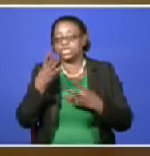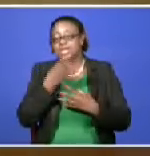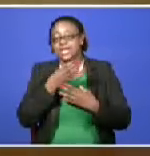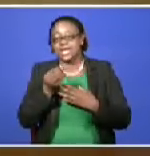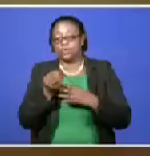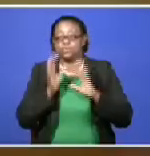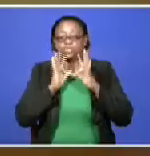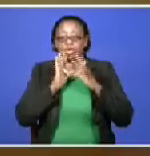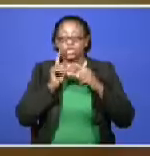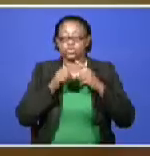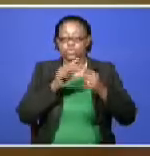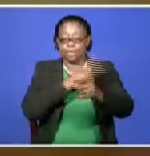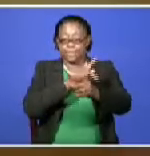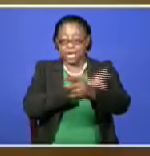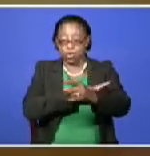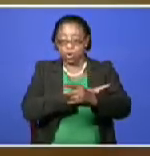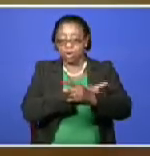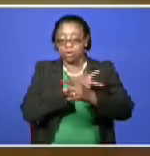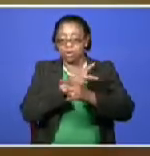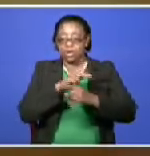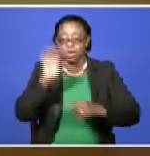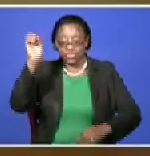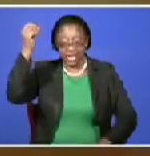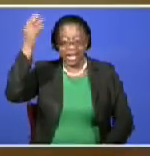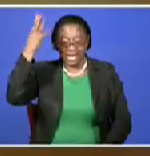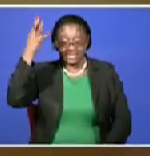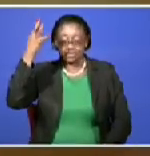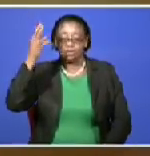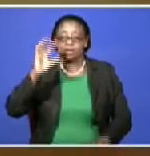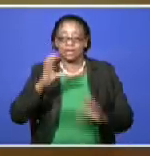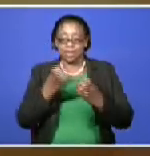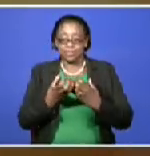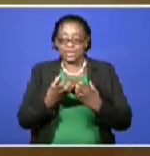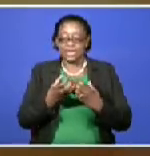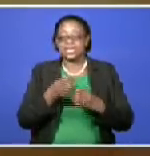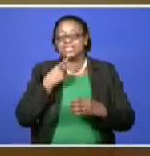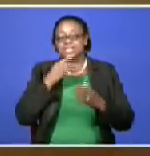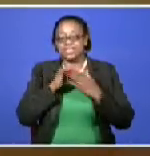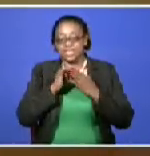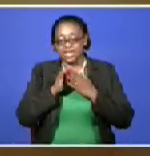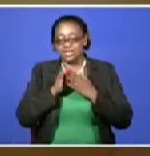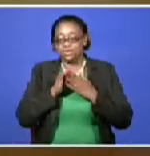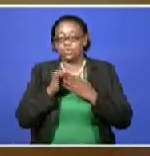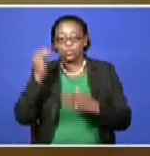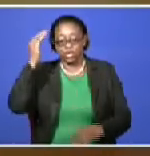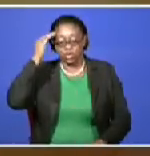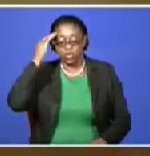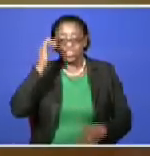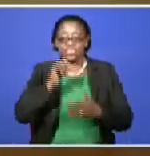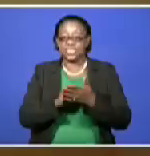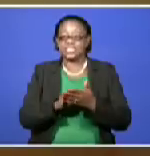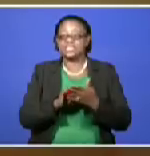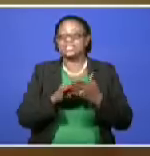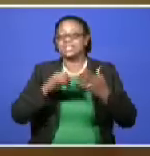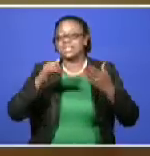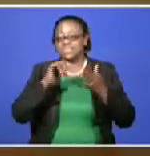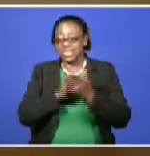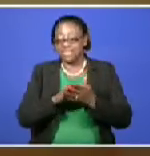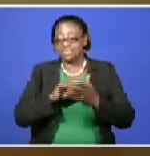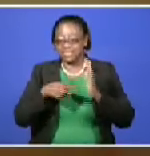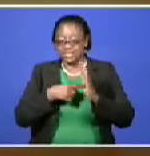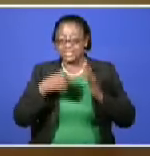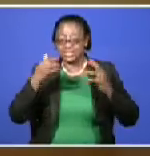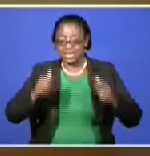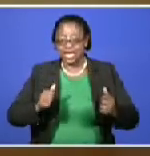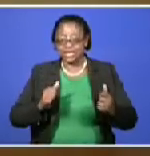power company. And we believe that this is a matter that can be amicably resolved. We are encouraging the parties